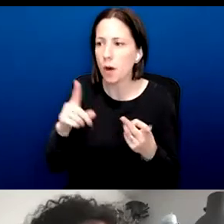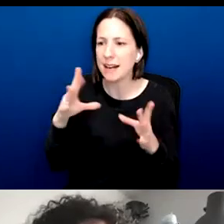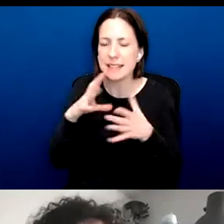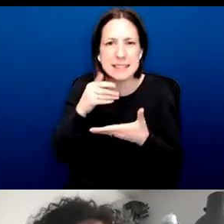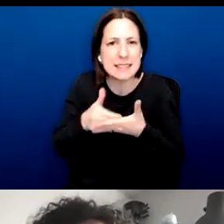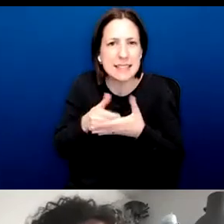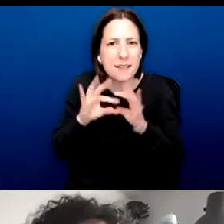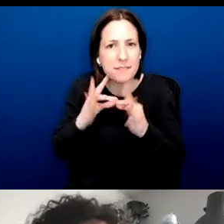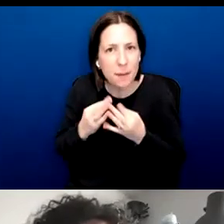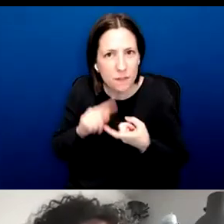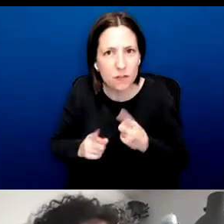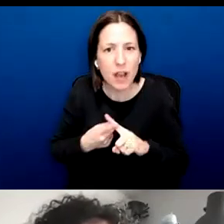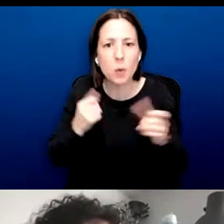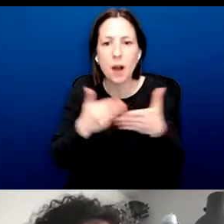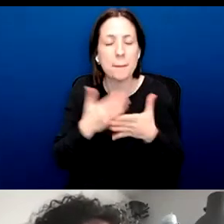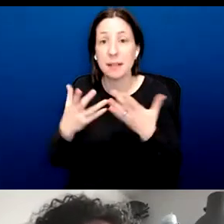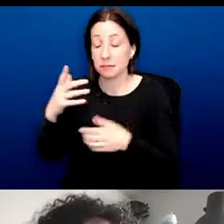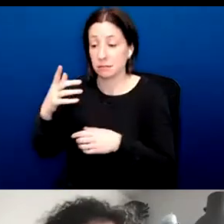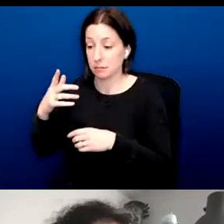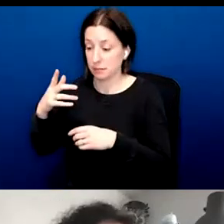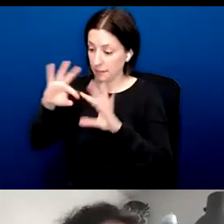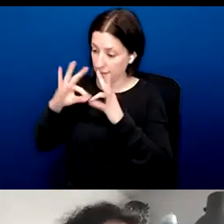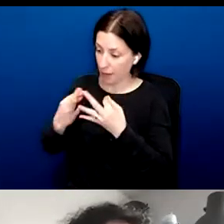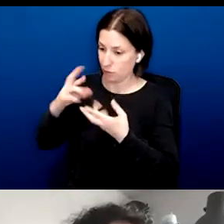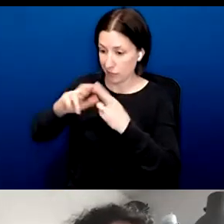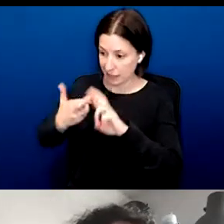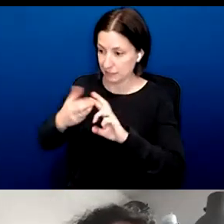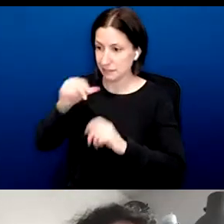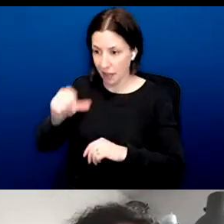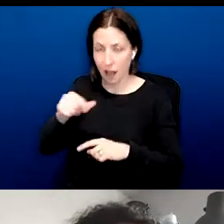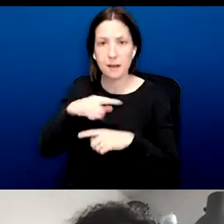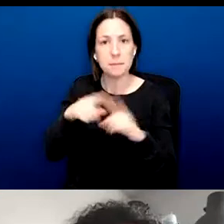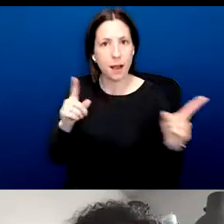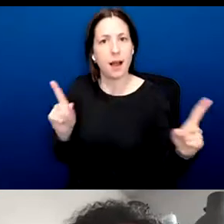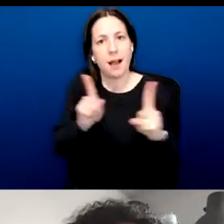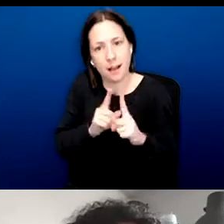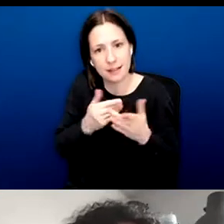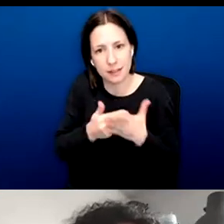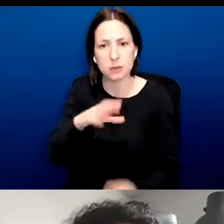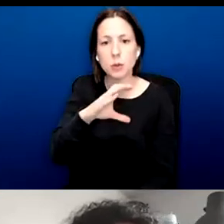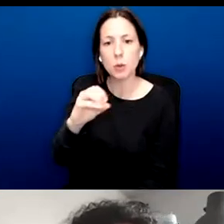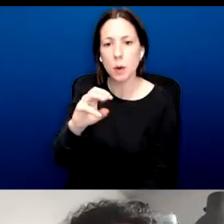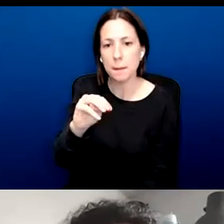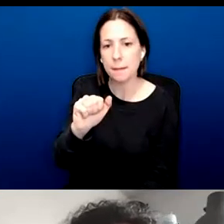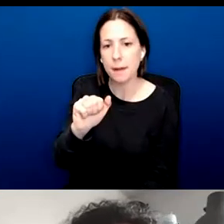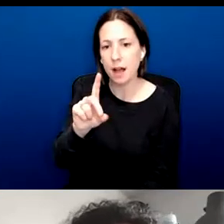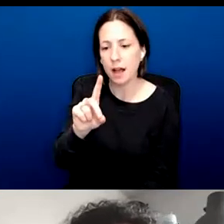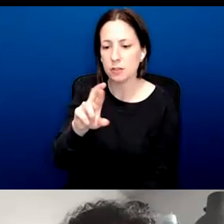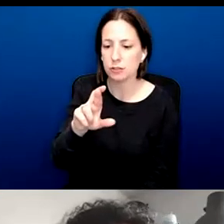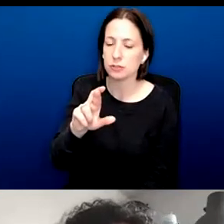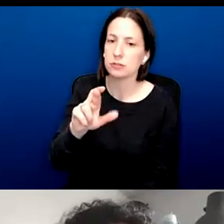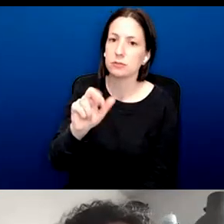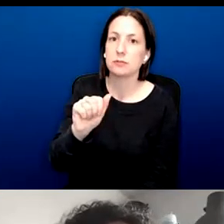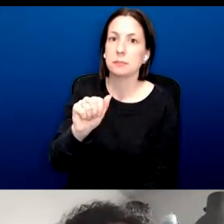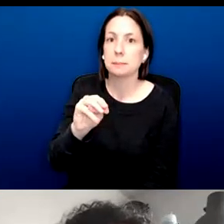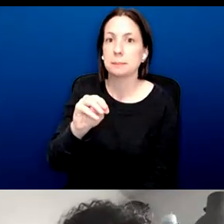family collaborator who may not be related to you biologically. And the entire idea of comadrisma is hinged upon